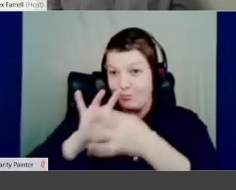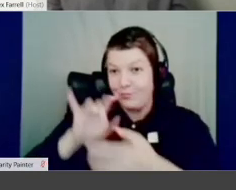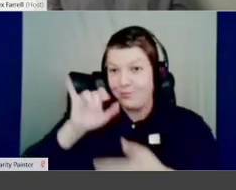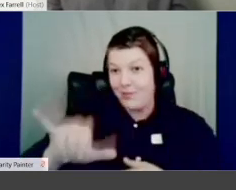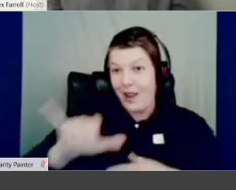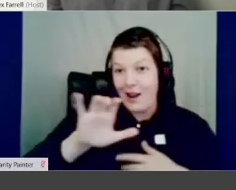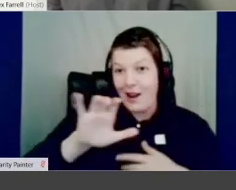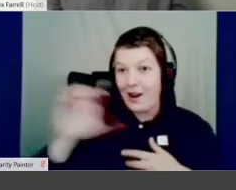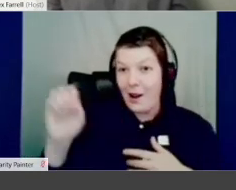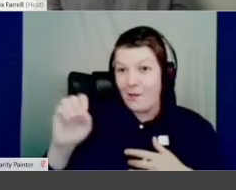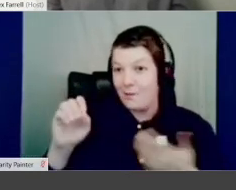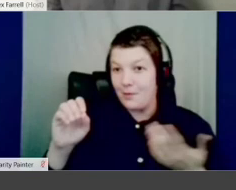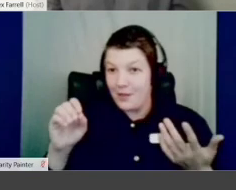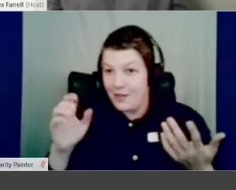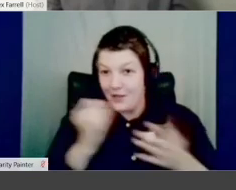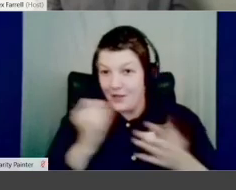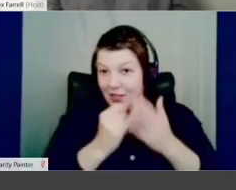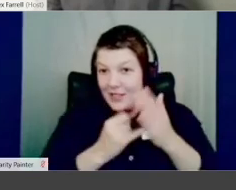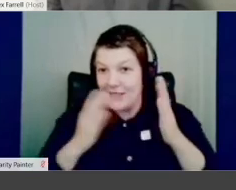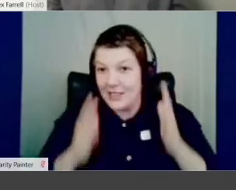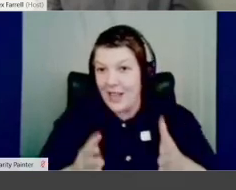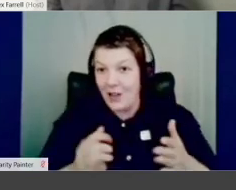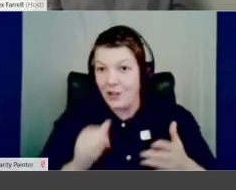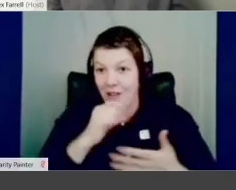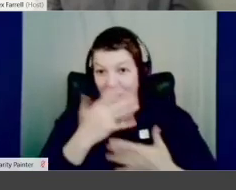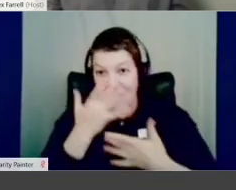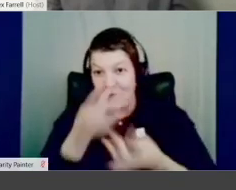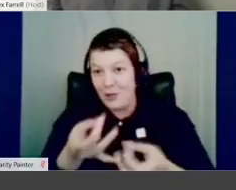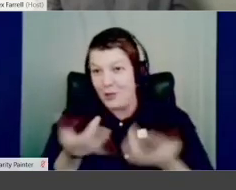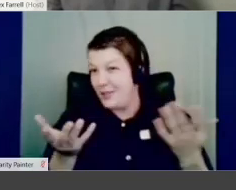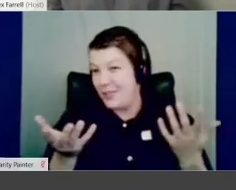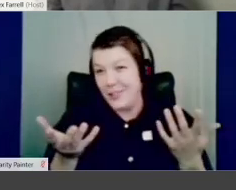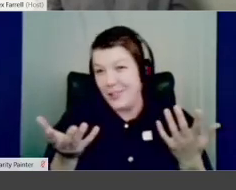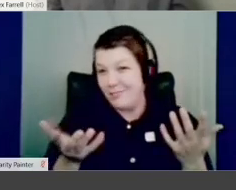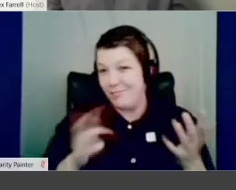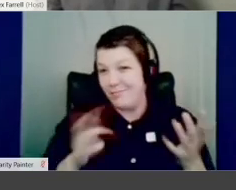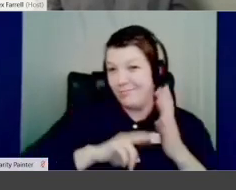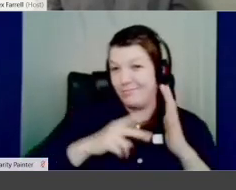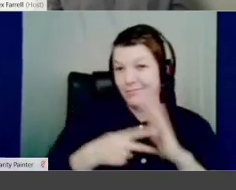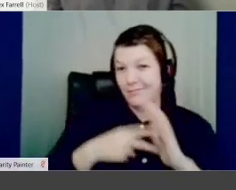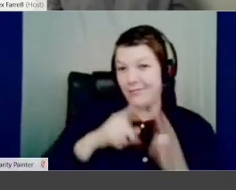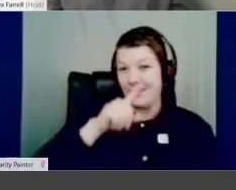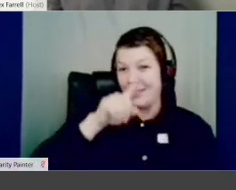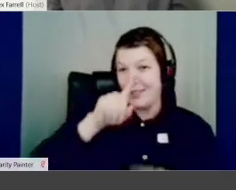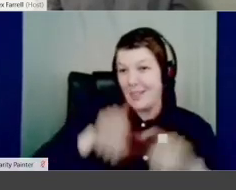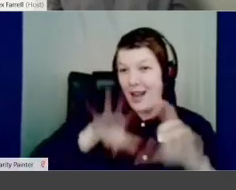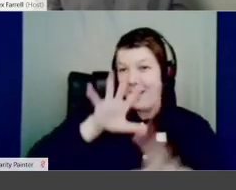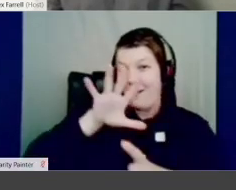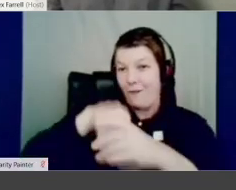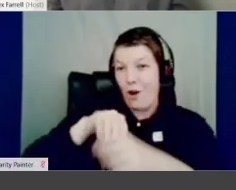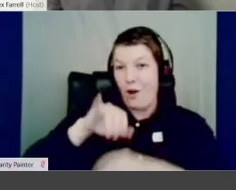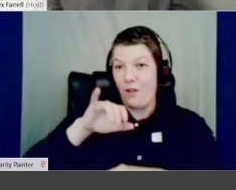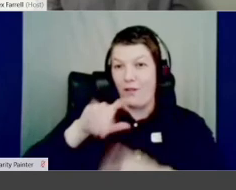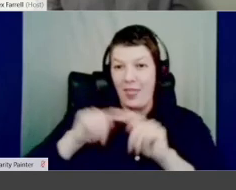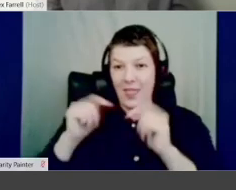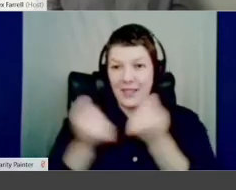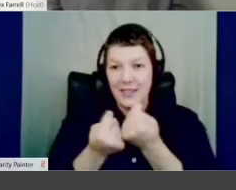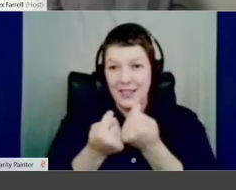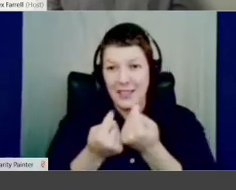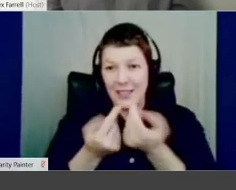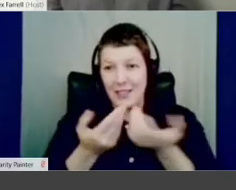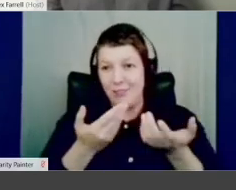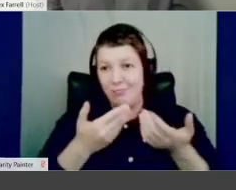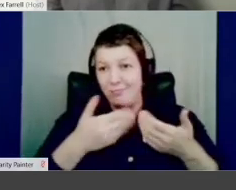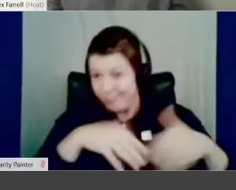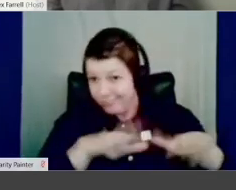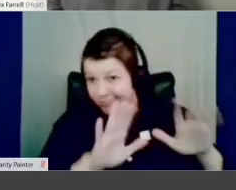just not an option. Yeah. If you don't do it, you're not going to be a part of the team that's making the deliverables I need made. If you're